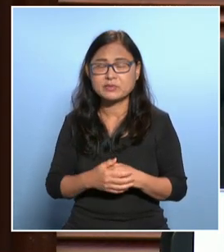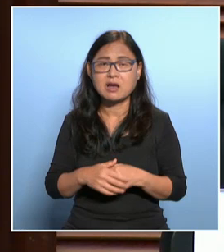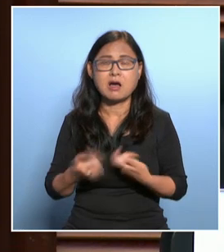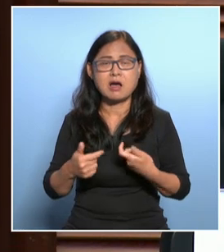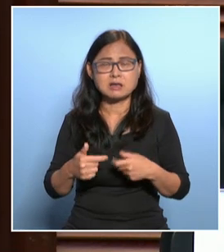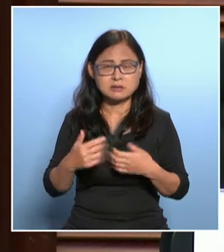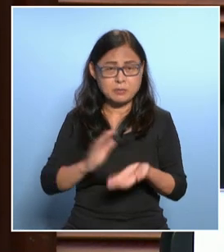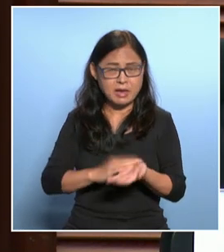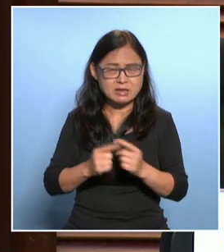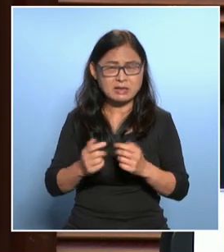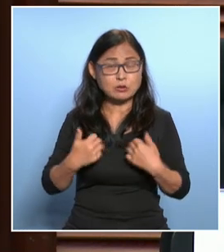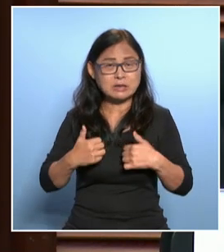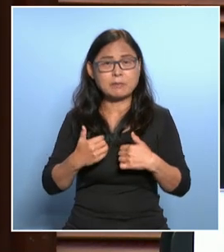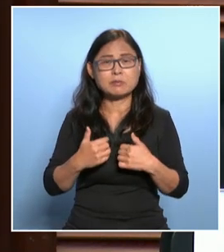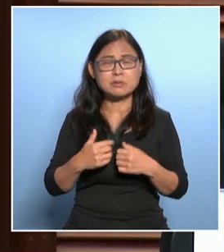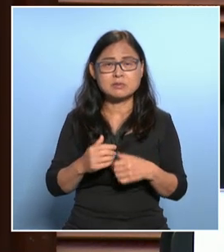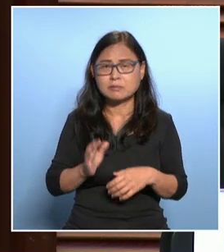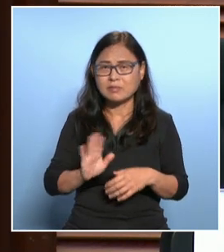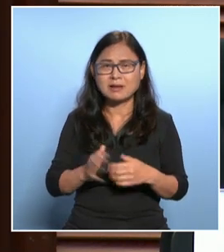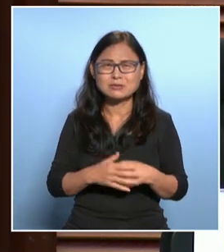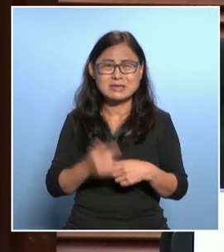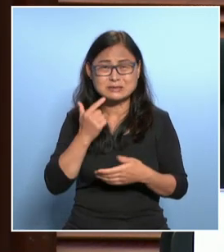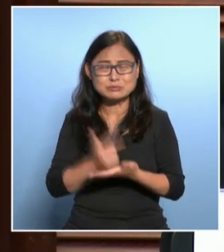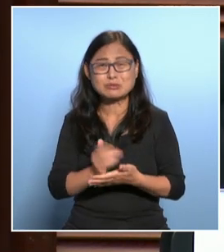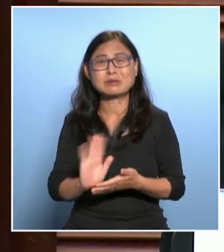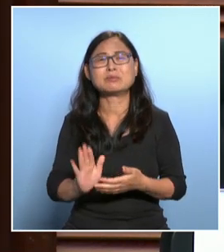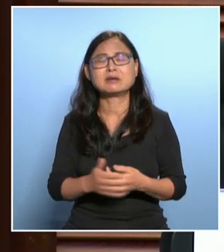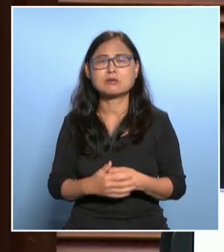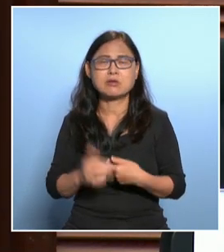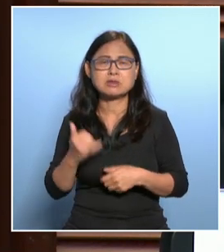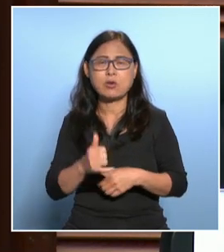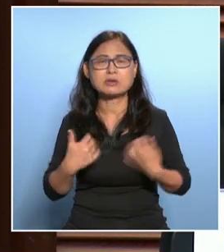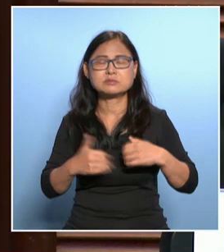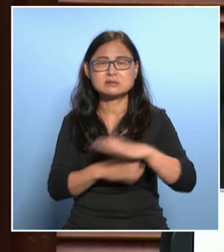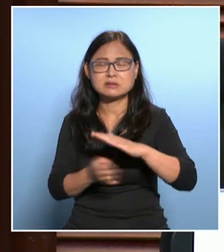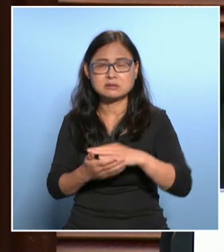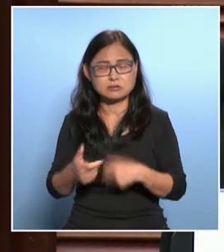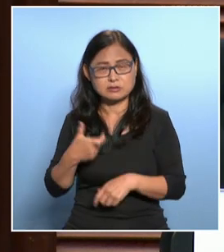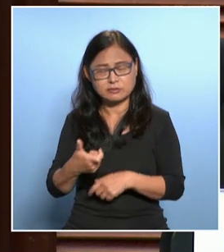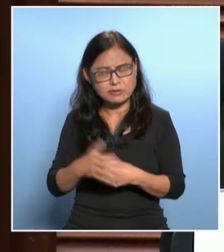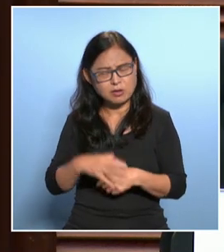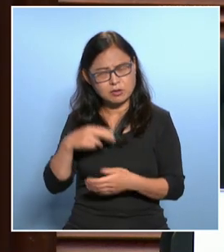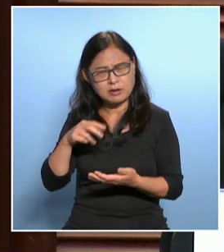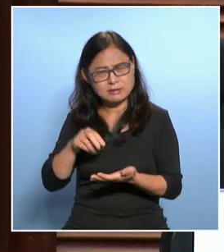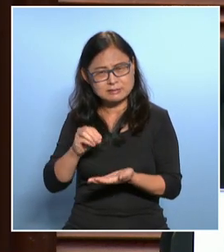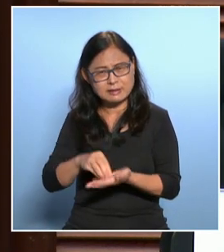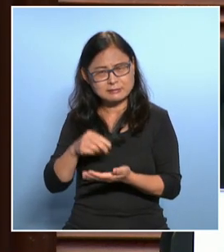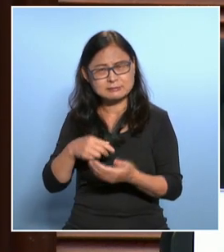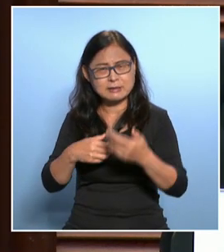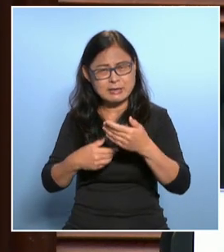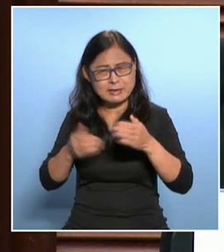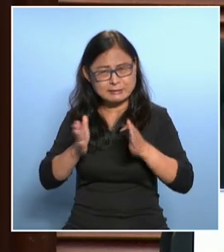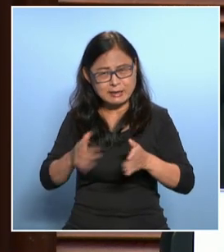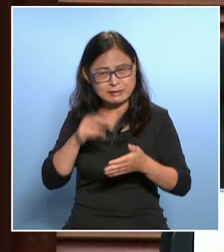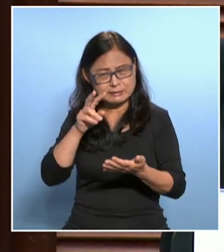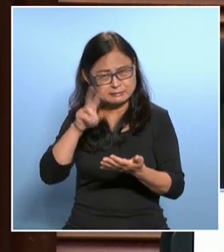You are correct in saying that many patients attending the A&E department may not be urgent cases. We